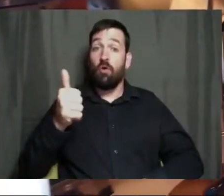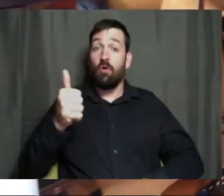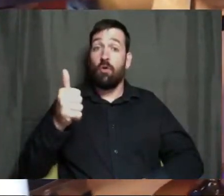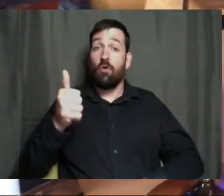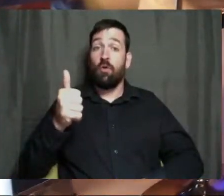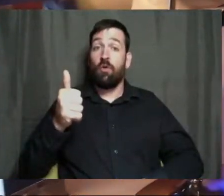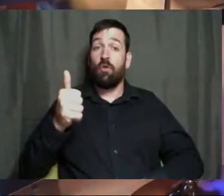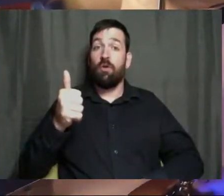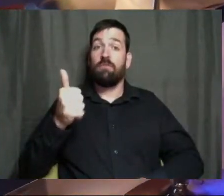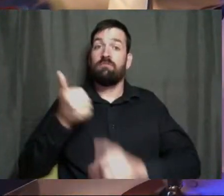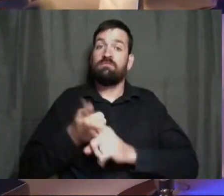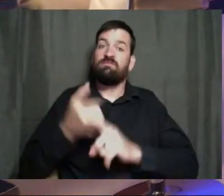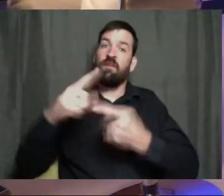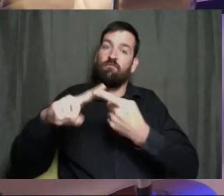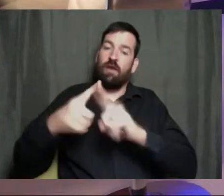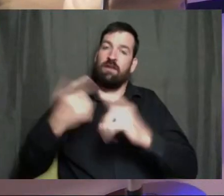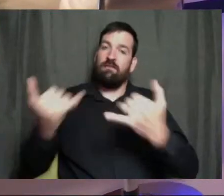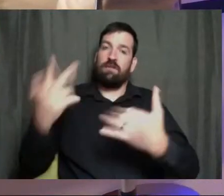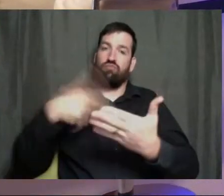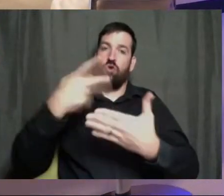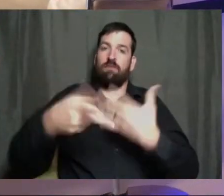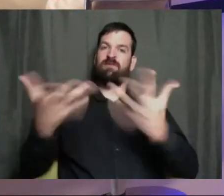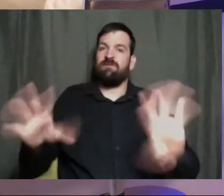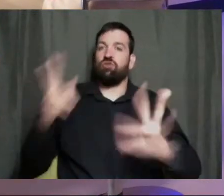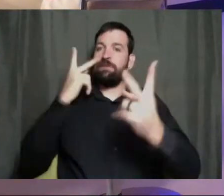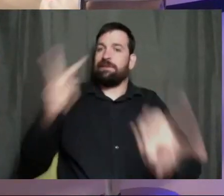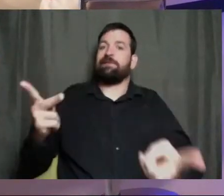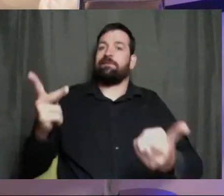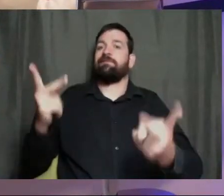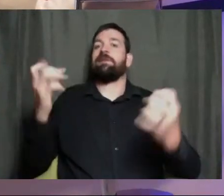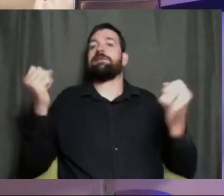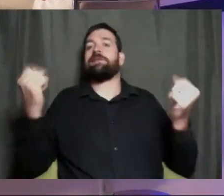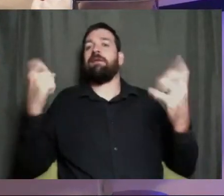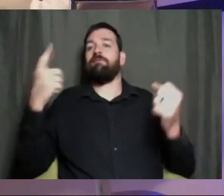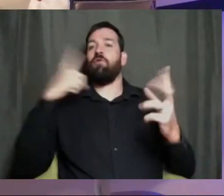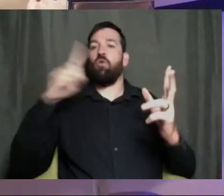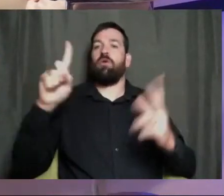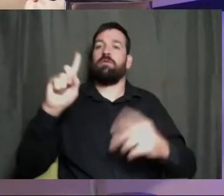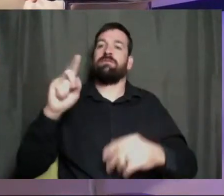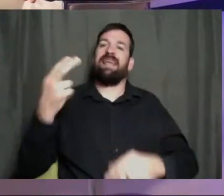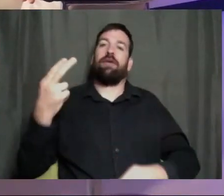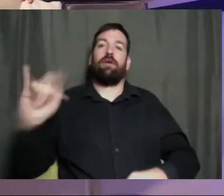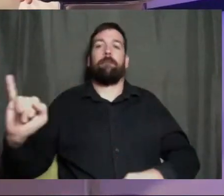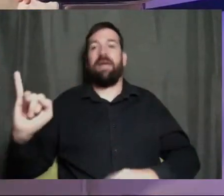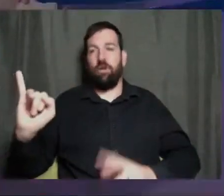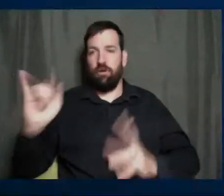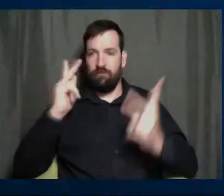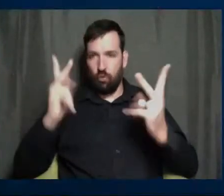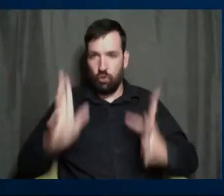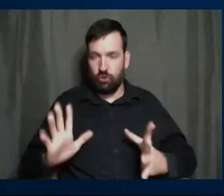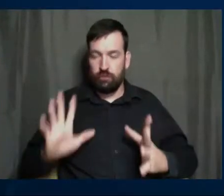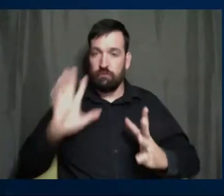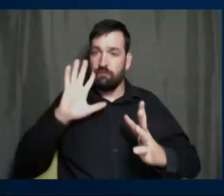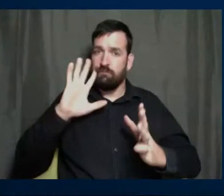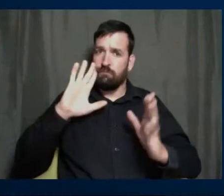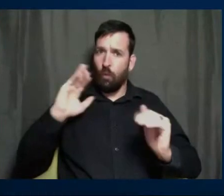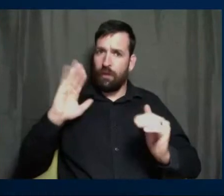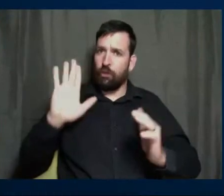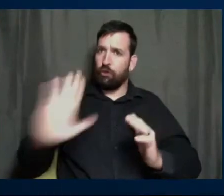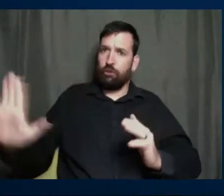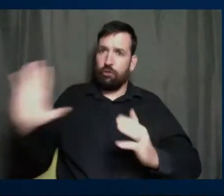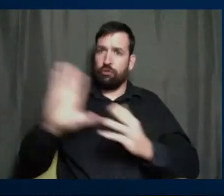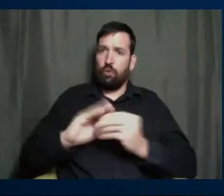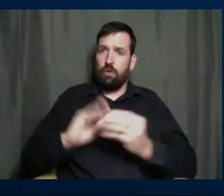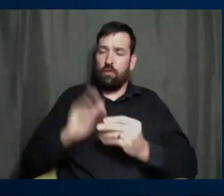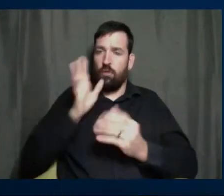friend of this program. You've seen her. She signs for our hearing impaired viewers, and she is hoping that her story will encourage you to get